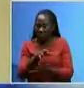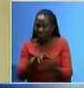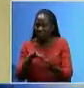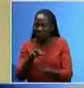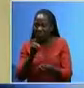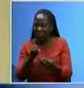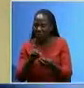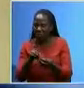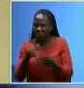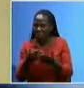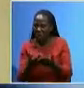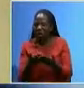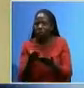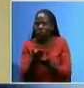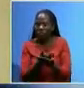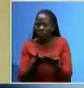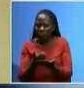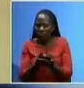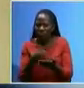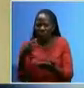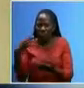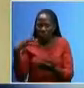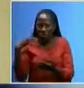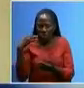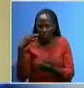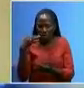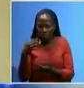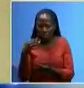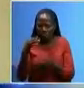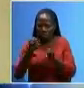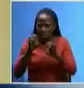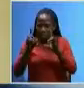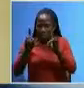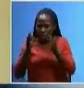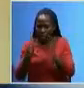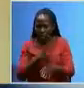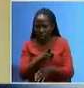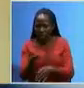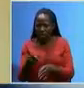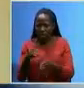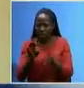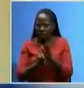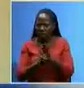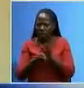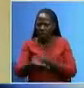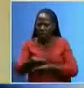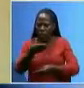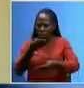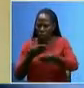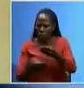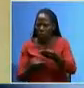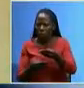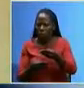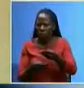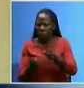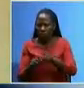macroeconomic volatility, macroeconomic indicators such as the exchange rate and inflation.